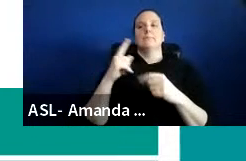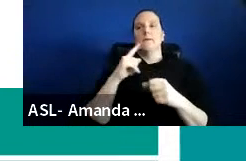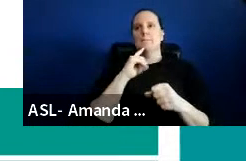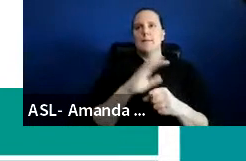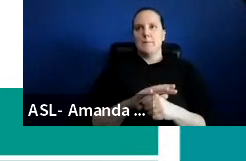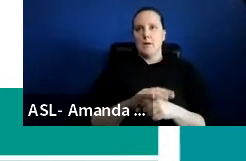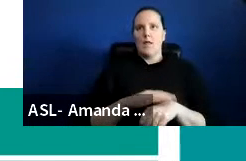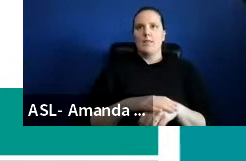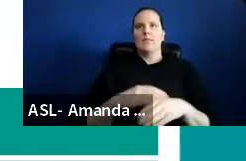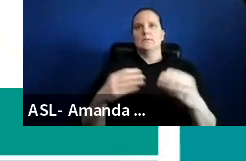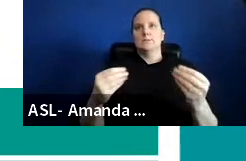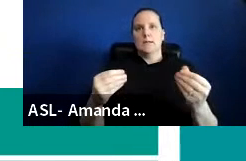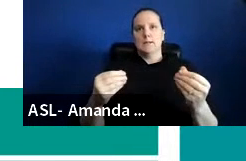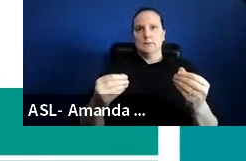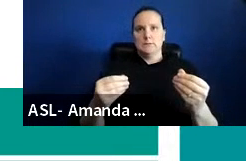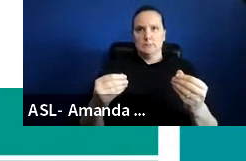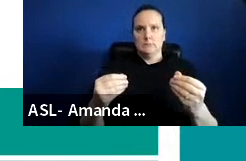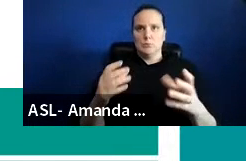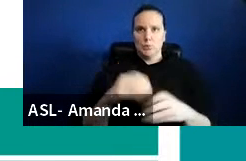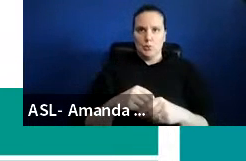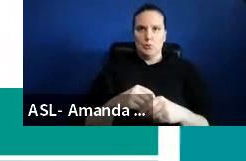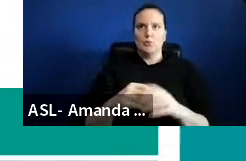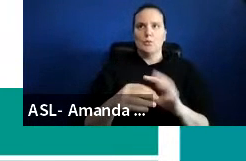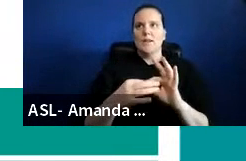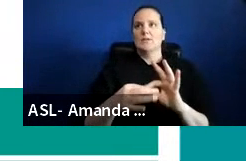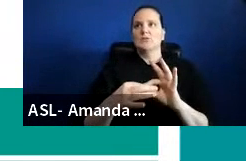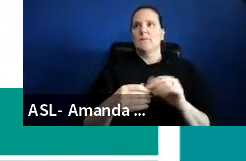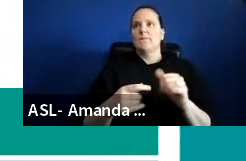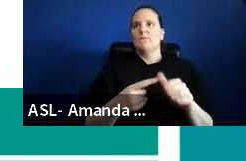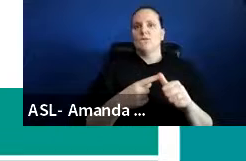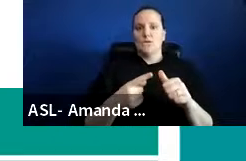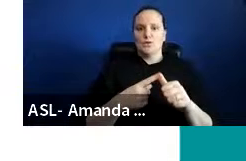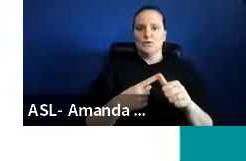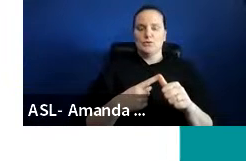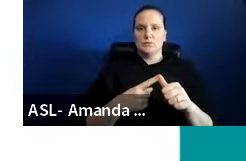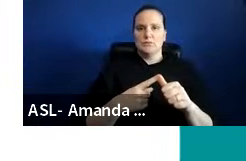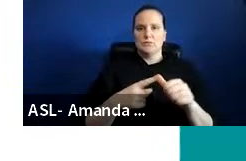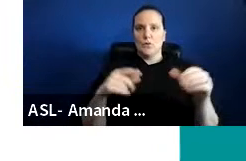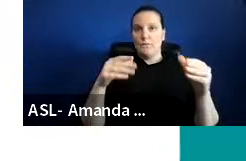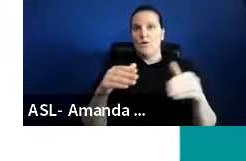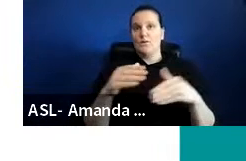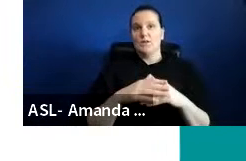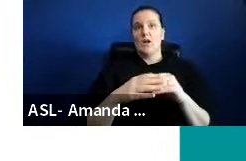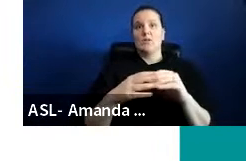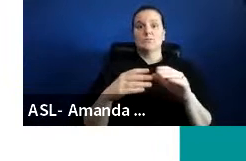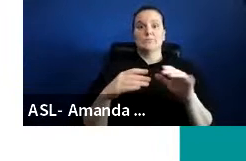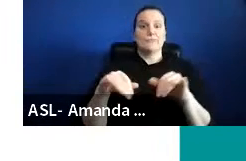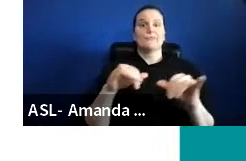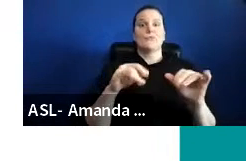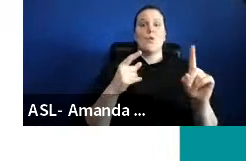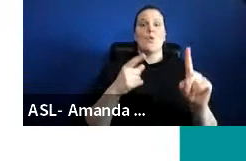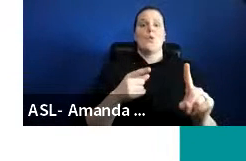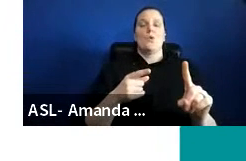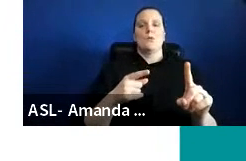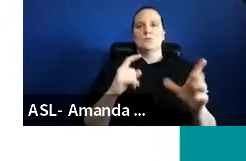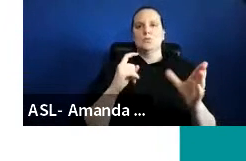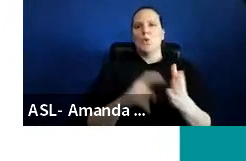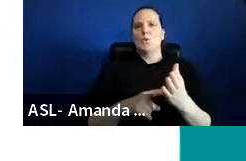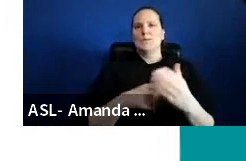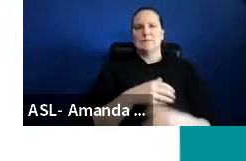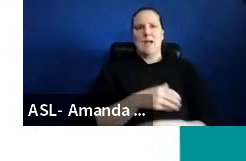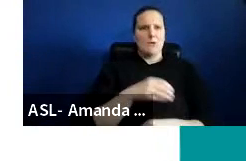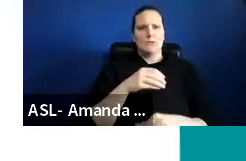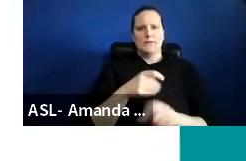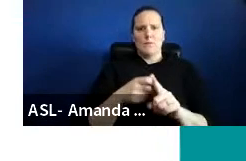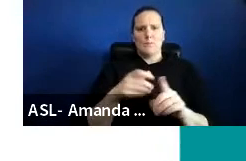this meeting space. And those include putting relationships first, keeping focused on our common goal, noticing power dynamics in